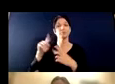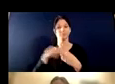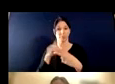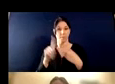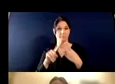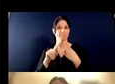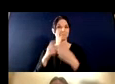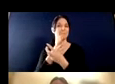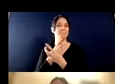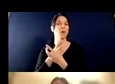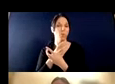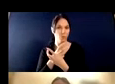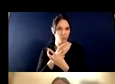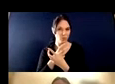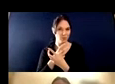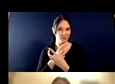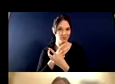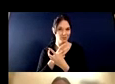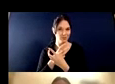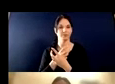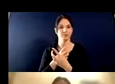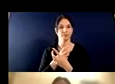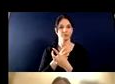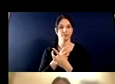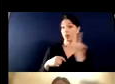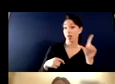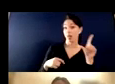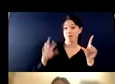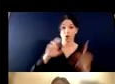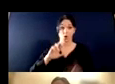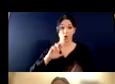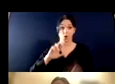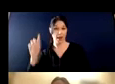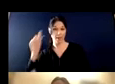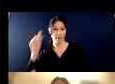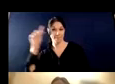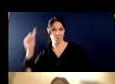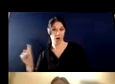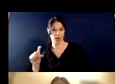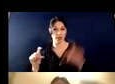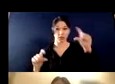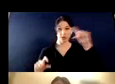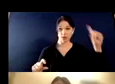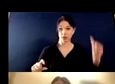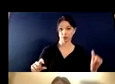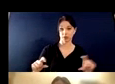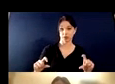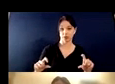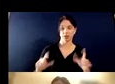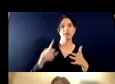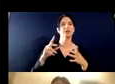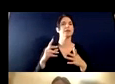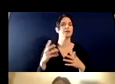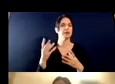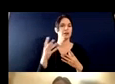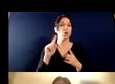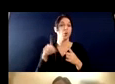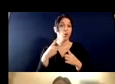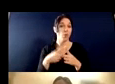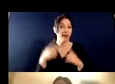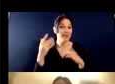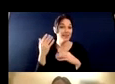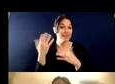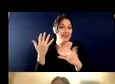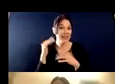conduction. The left and the right brackets show us that when sound was presented via bone